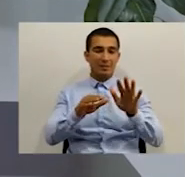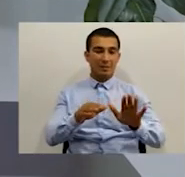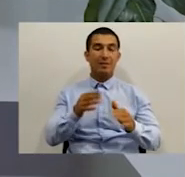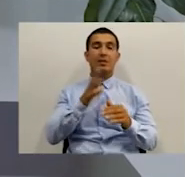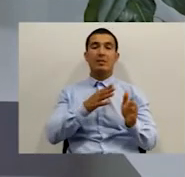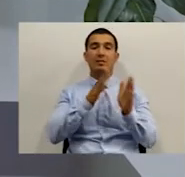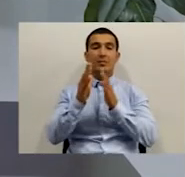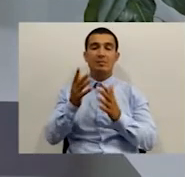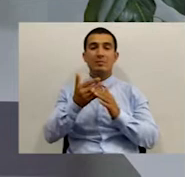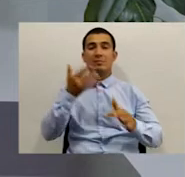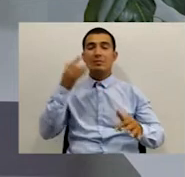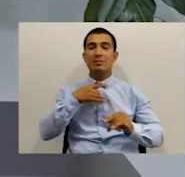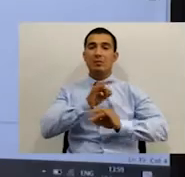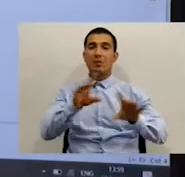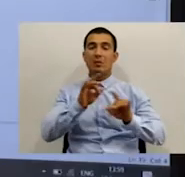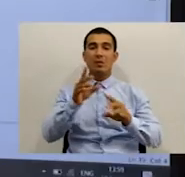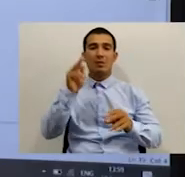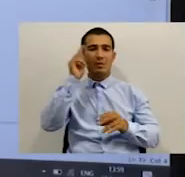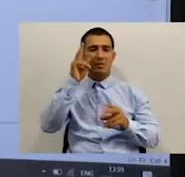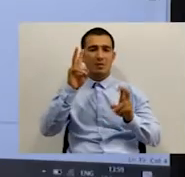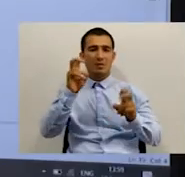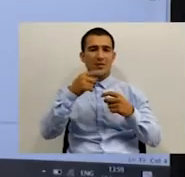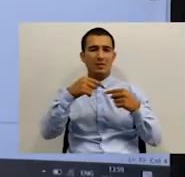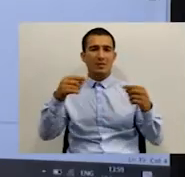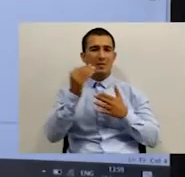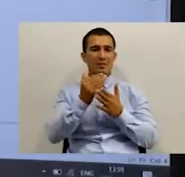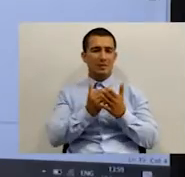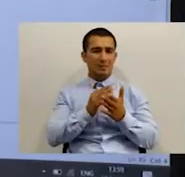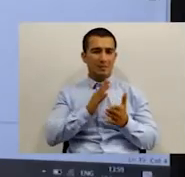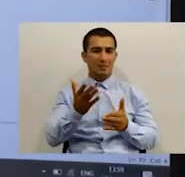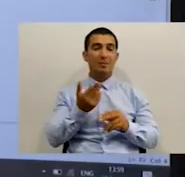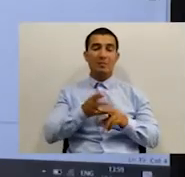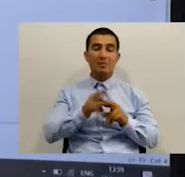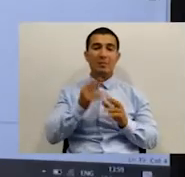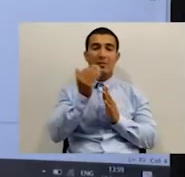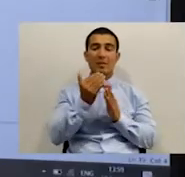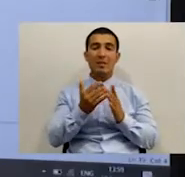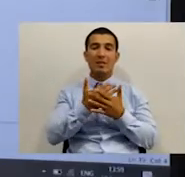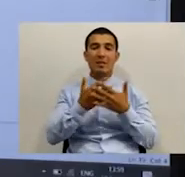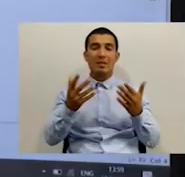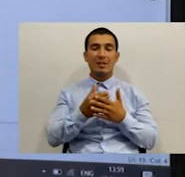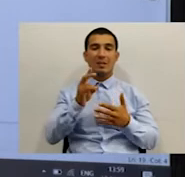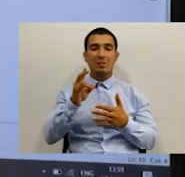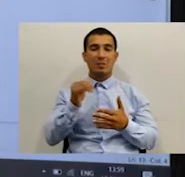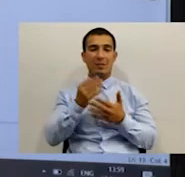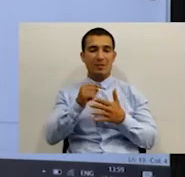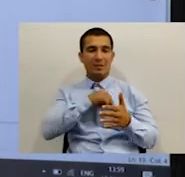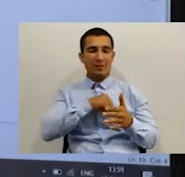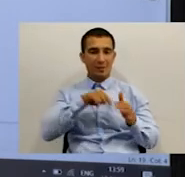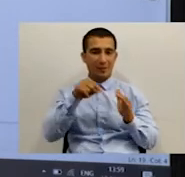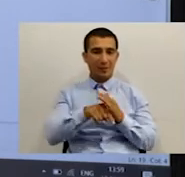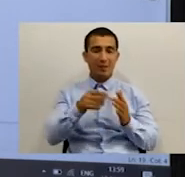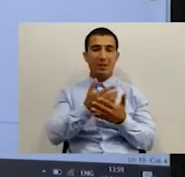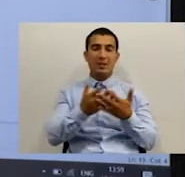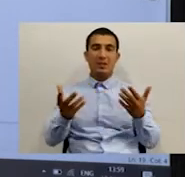ekan. Bu x esa o'tgan darsimizda, o'tgan mashg'ulotlarimizda o'rganganimiz kabi bu o'zgaruvchi hisoblanadi. In